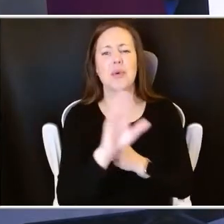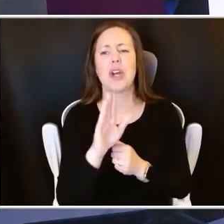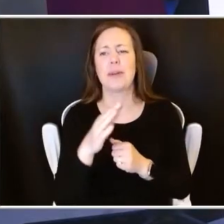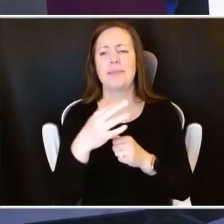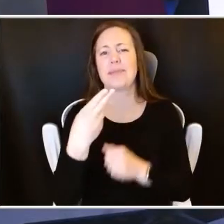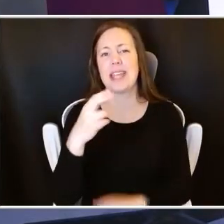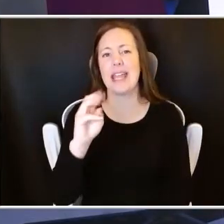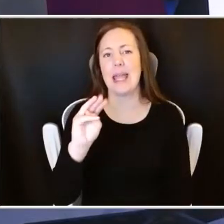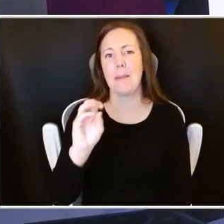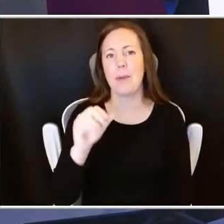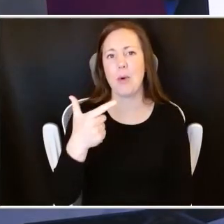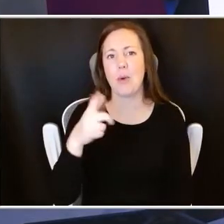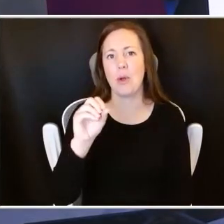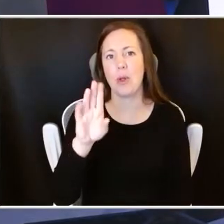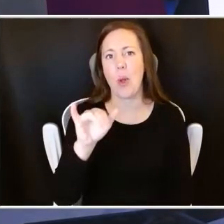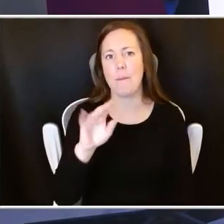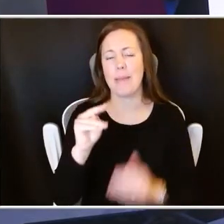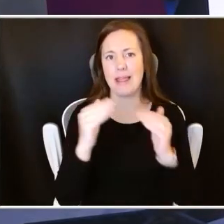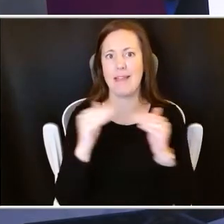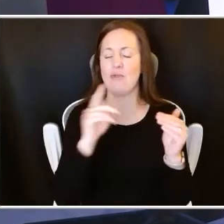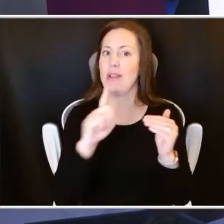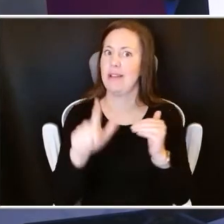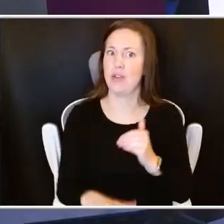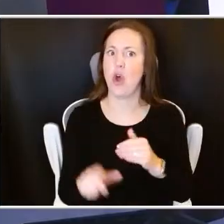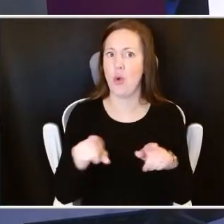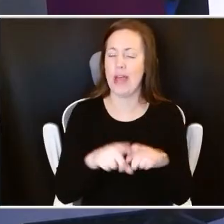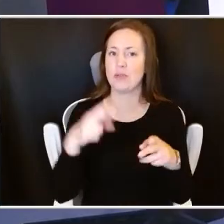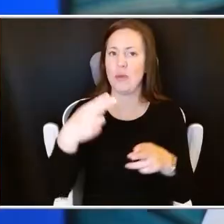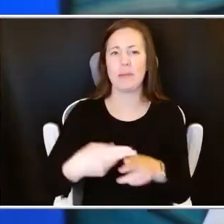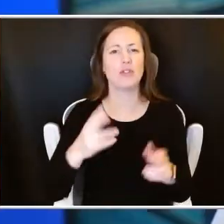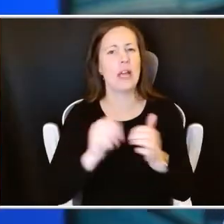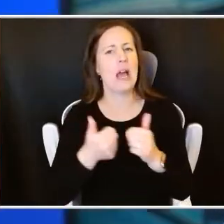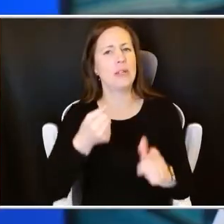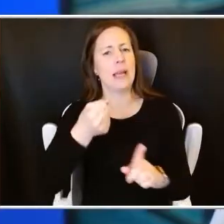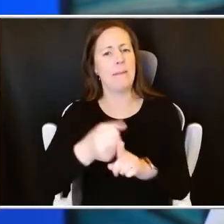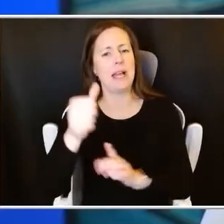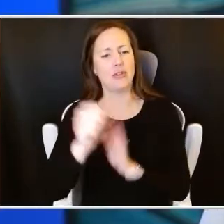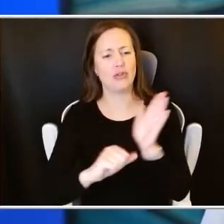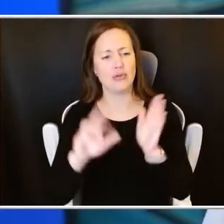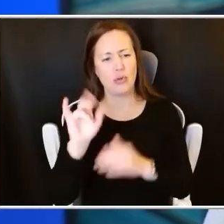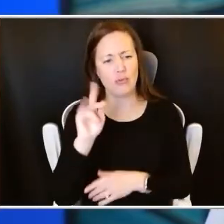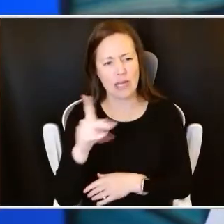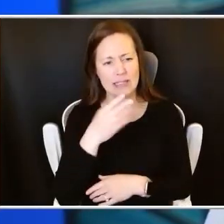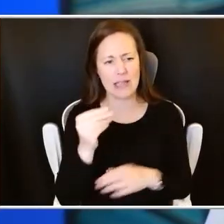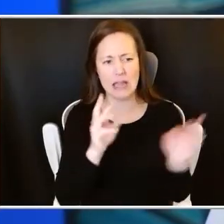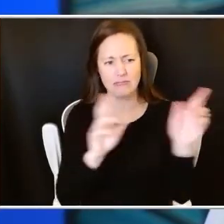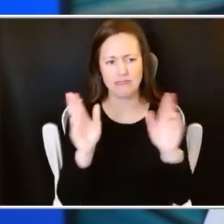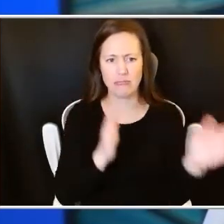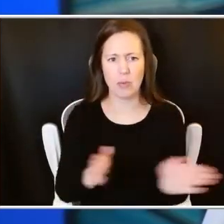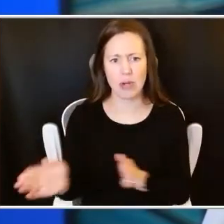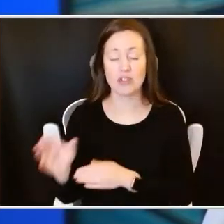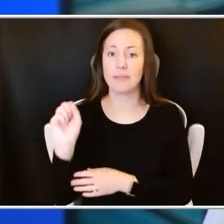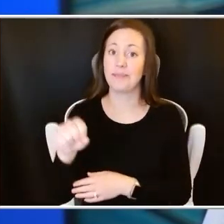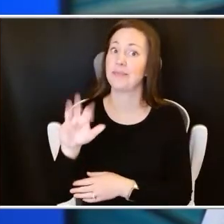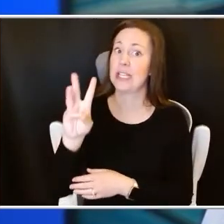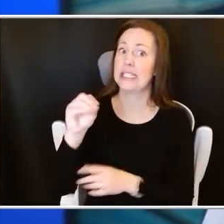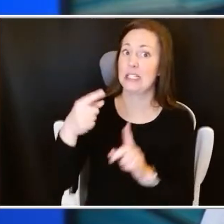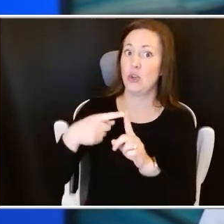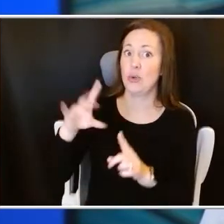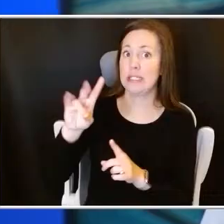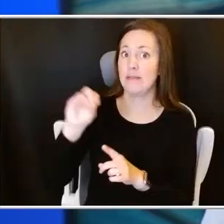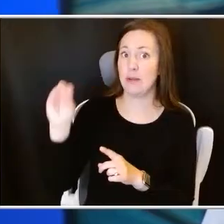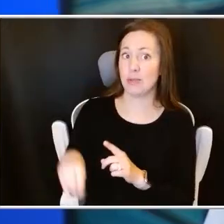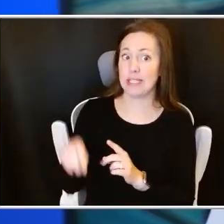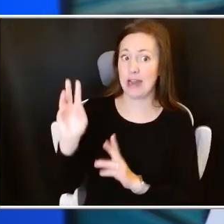mentioned. How does that impact surgical risk and preparation? Yeah, so 60 to 70% of patients that show up for